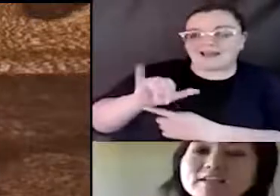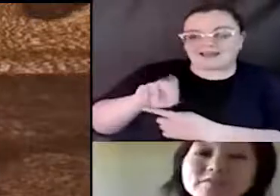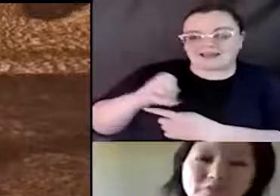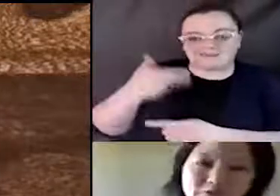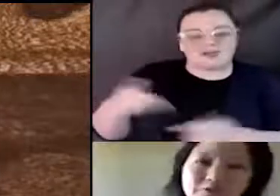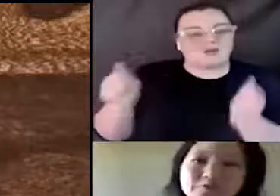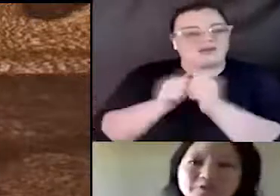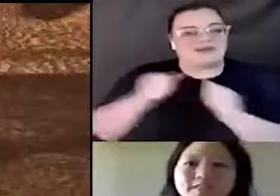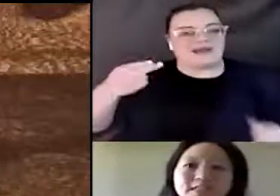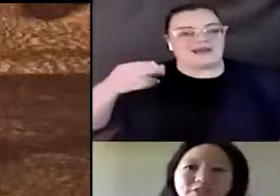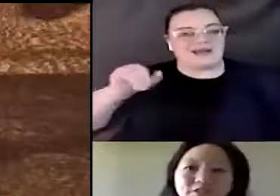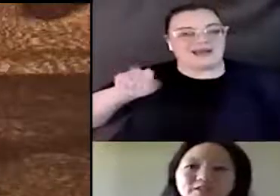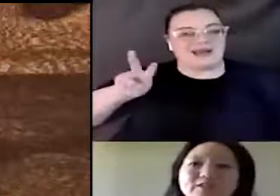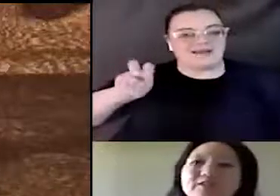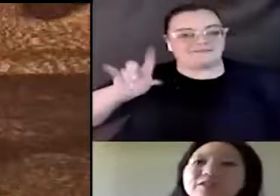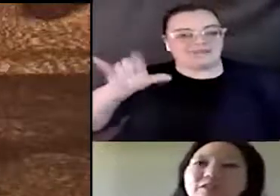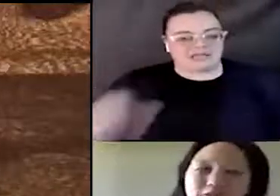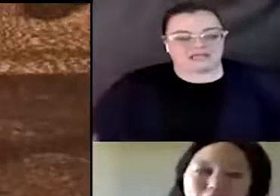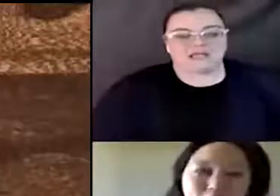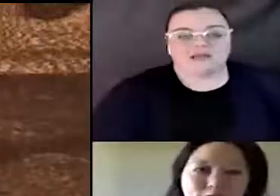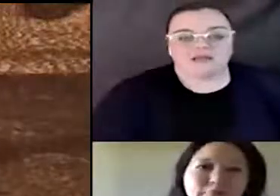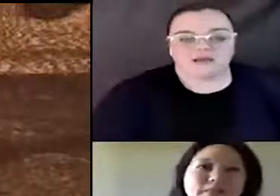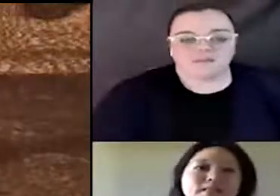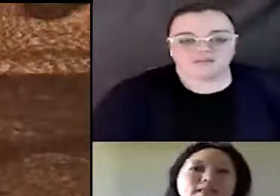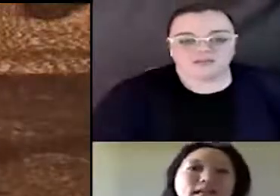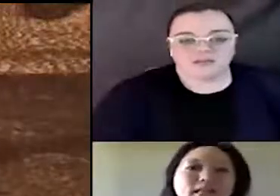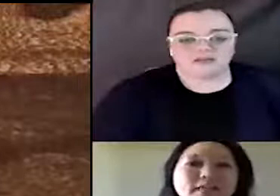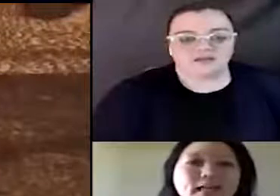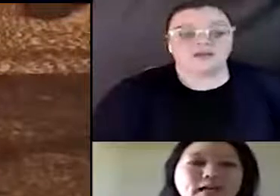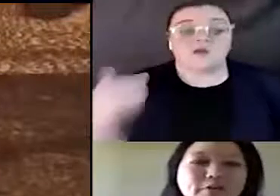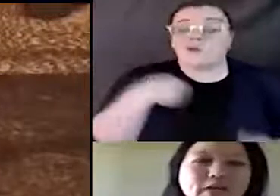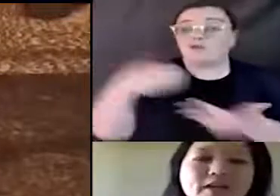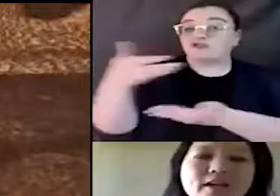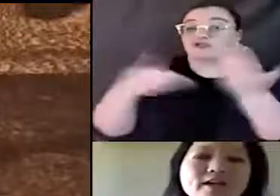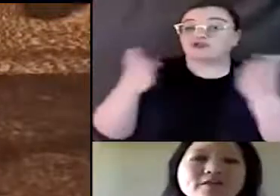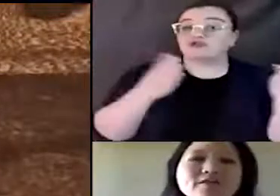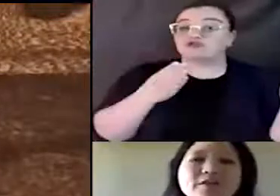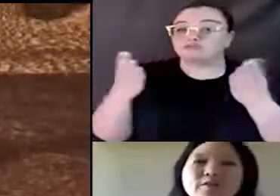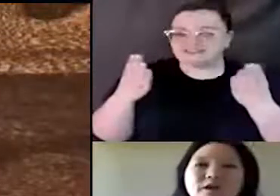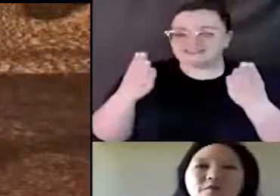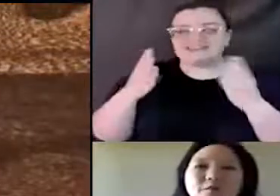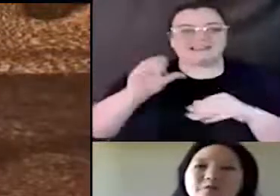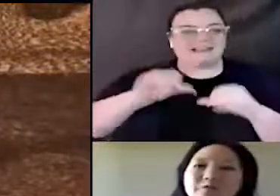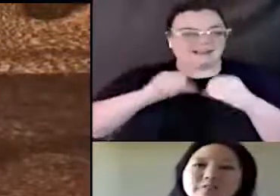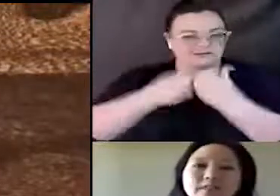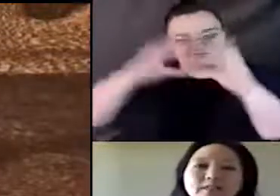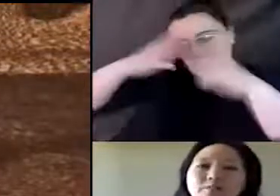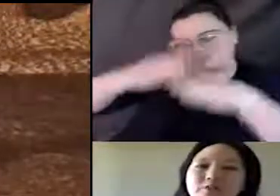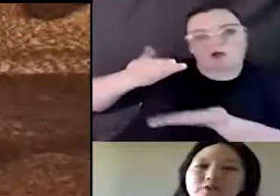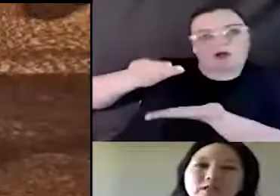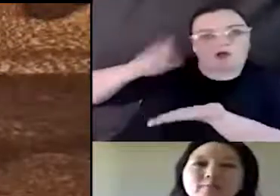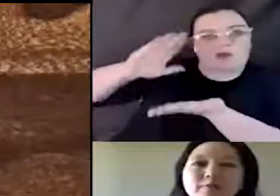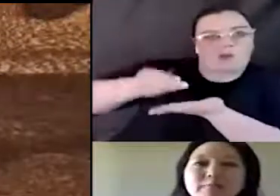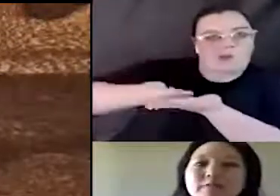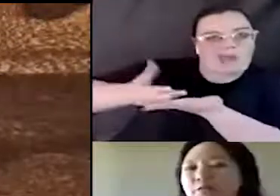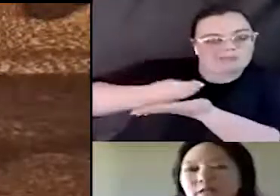a social services agency serving low-income families in Alameda County. So we focus mainly on